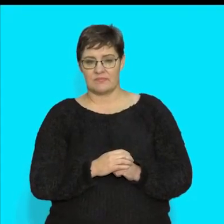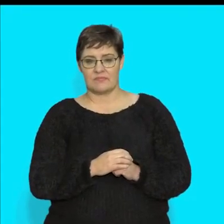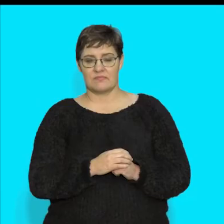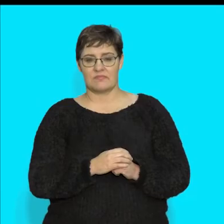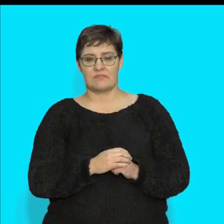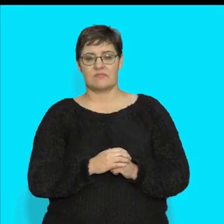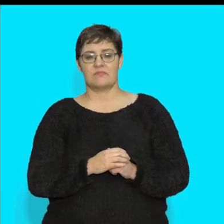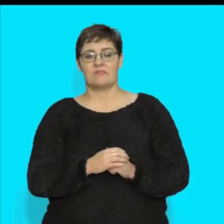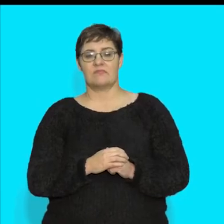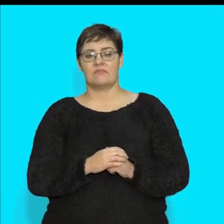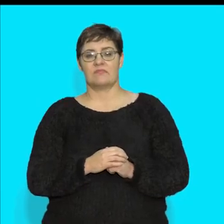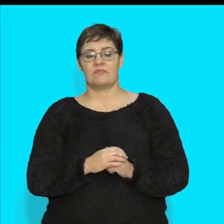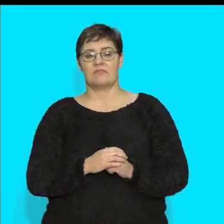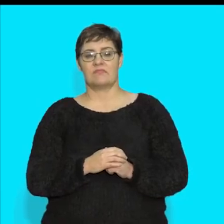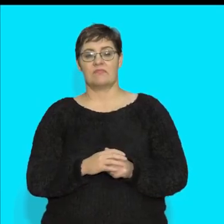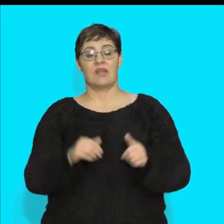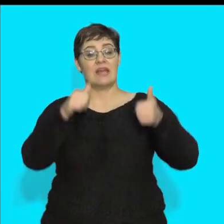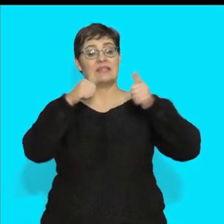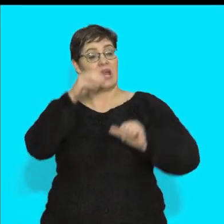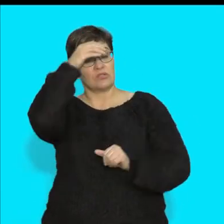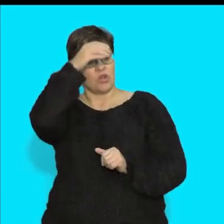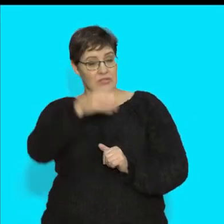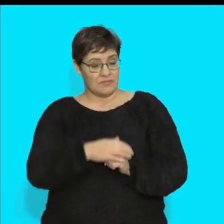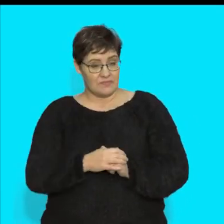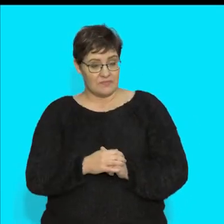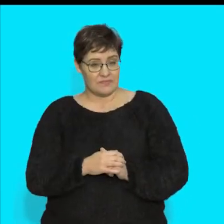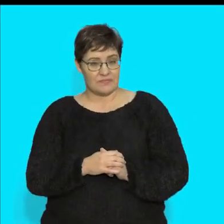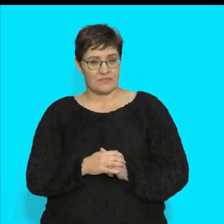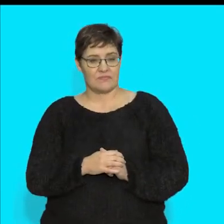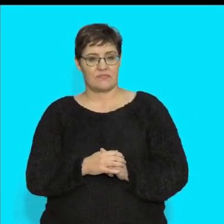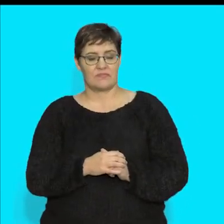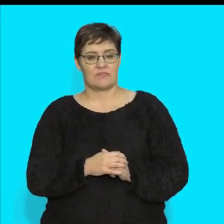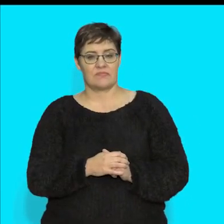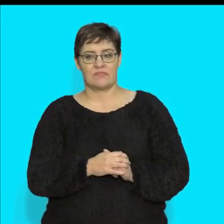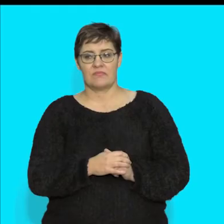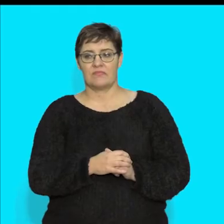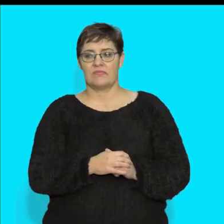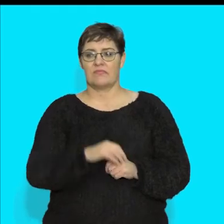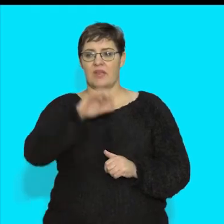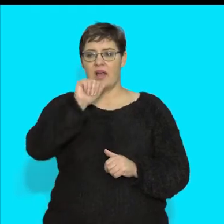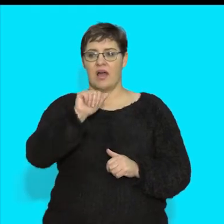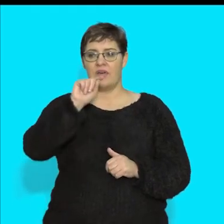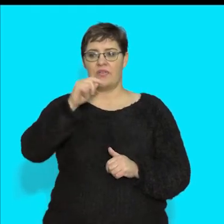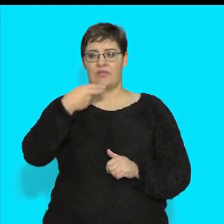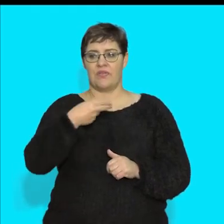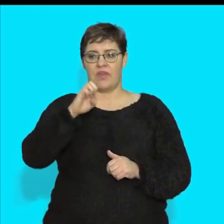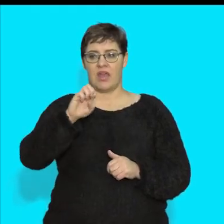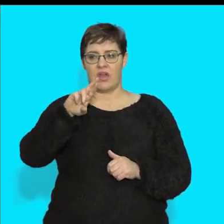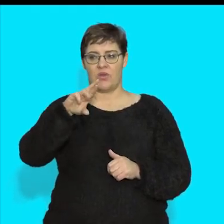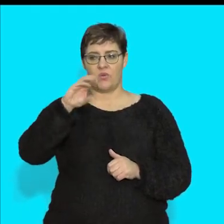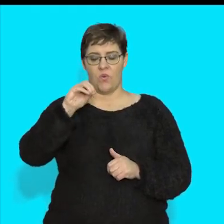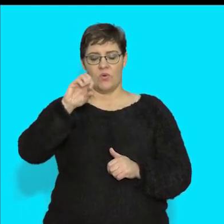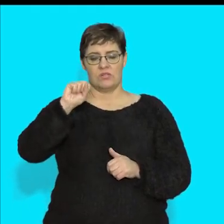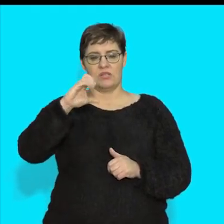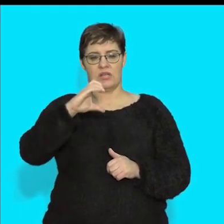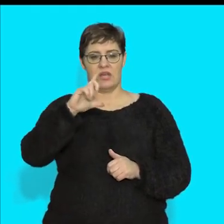Okay, so now the next concept that we're going to have a look at is atherosclerosis. Now, guys, what happens here is,